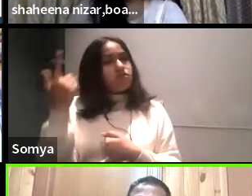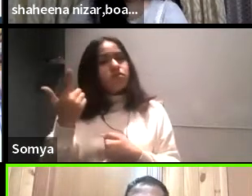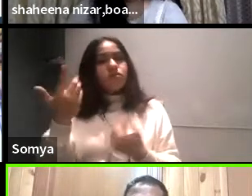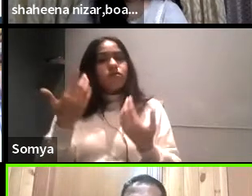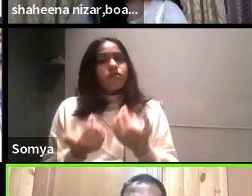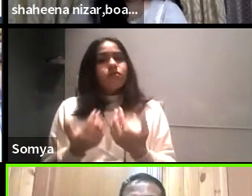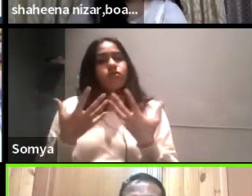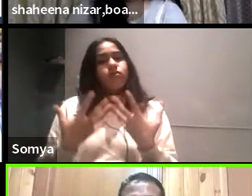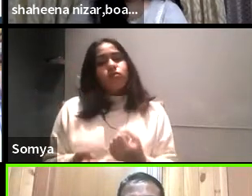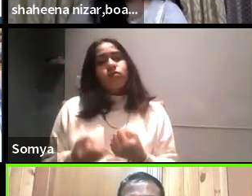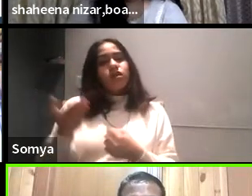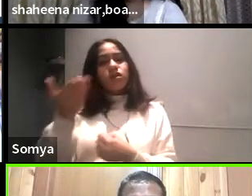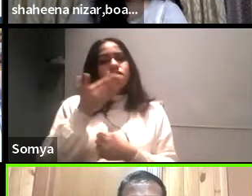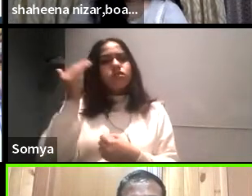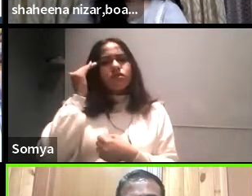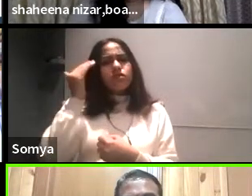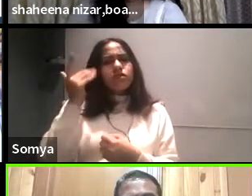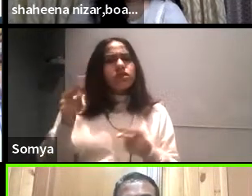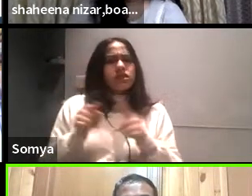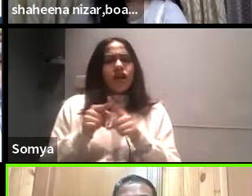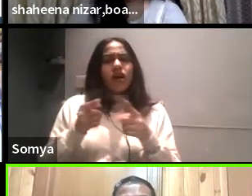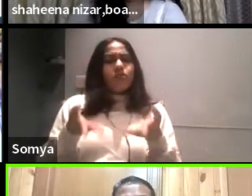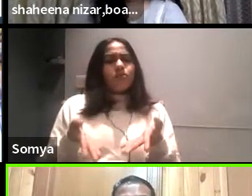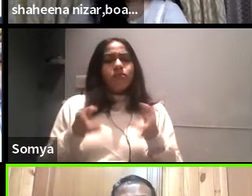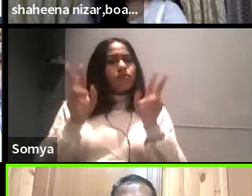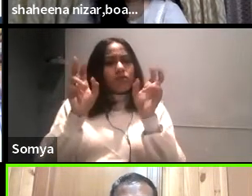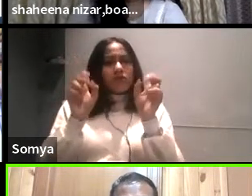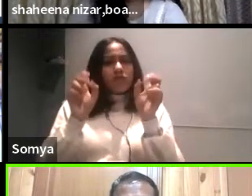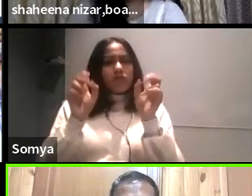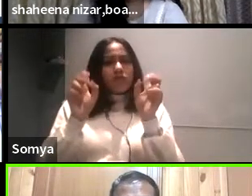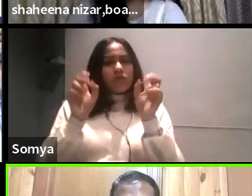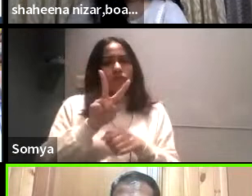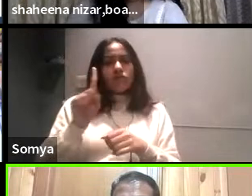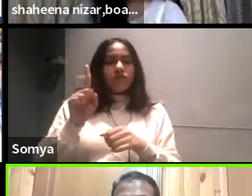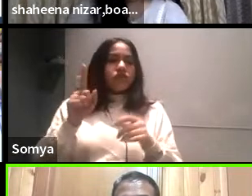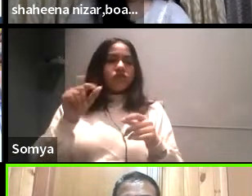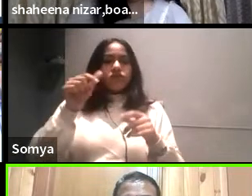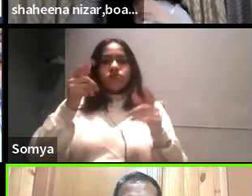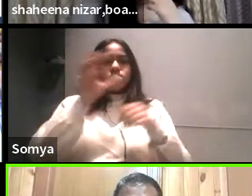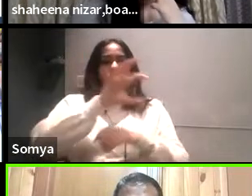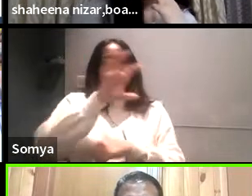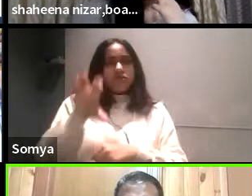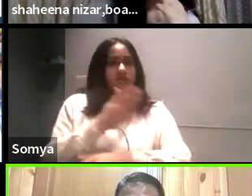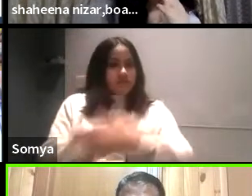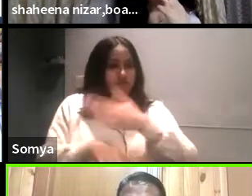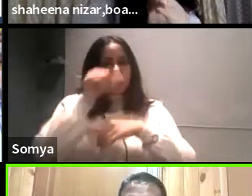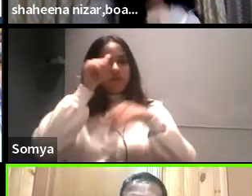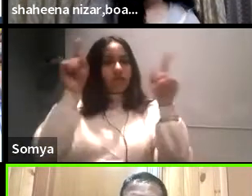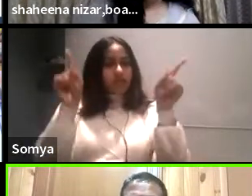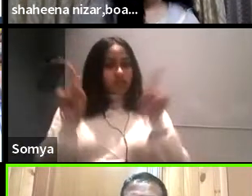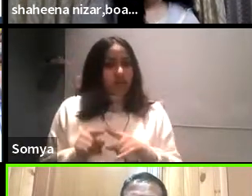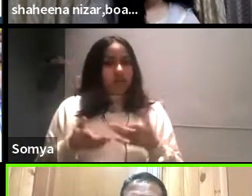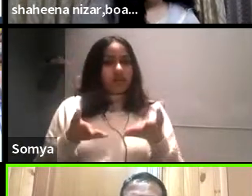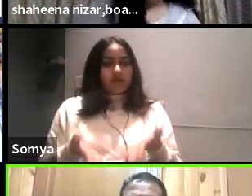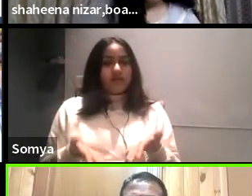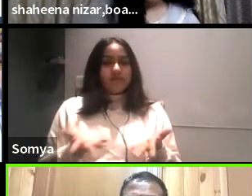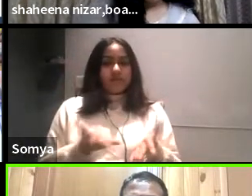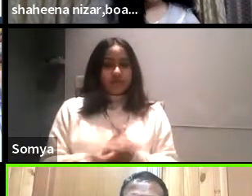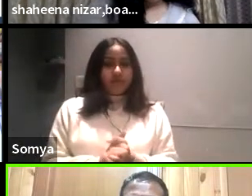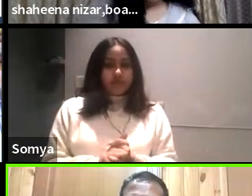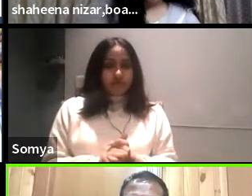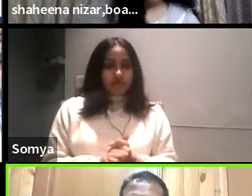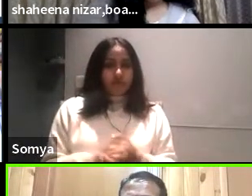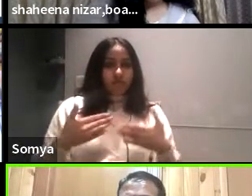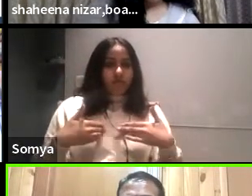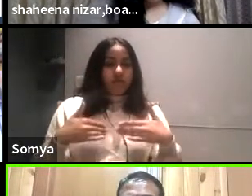so you know the latest statistics, right? So now there are 21 disabilities, and even if I just look at India per se,